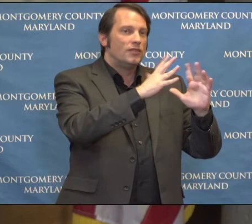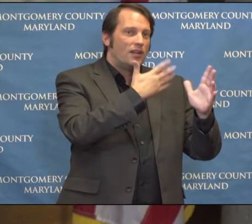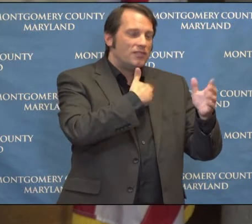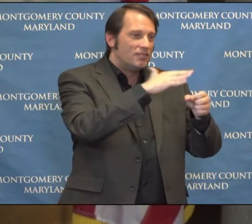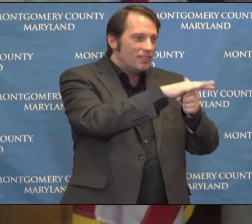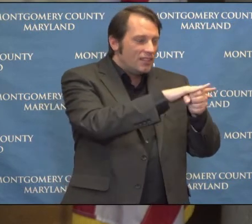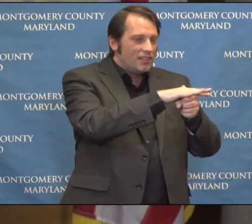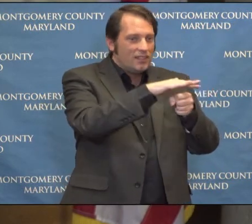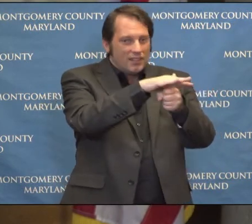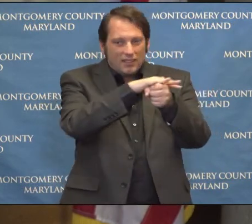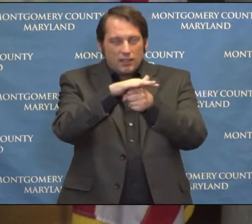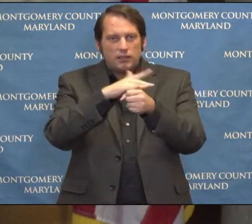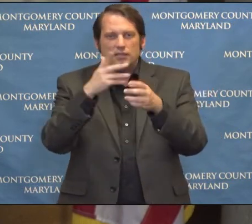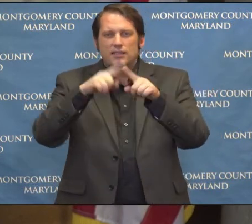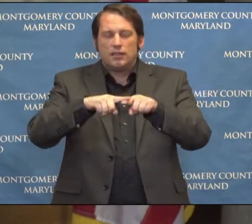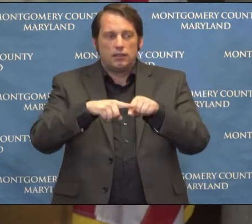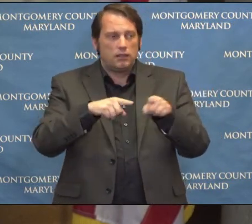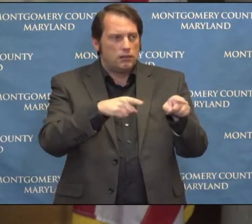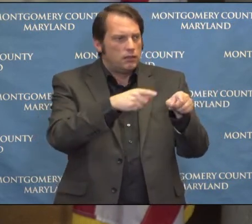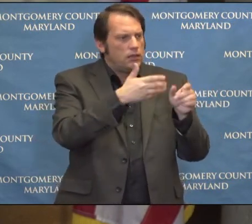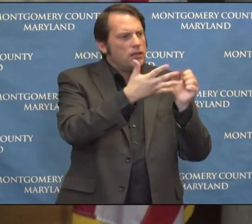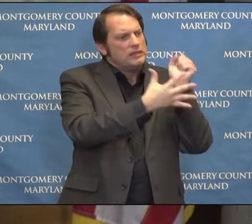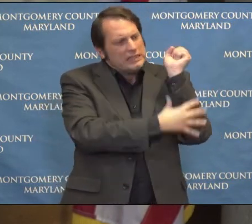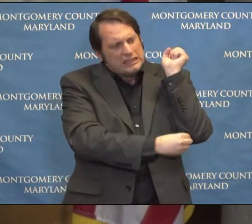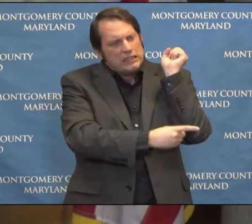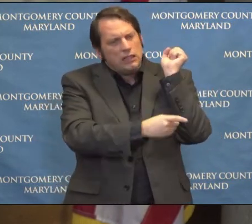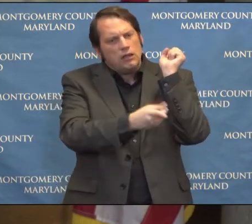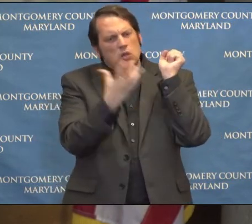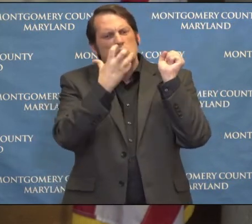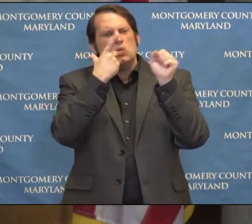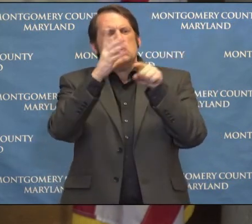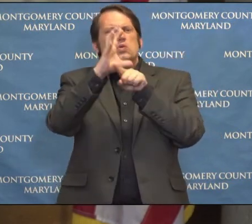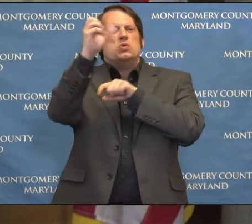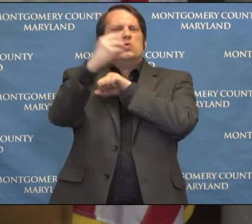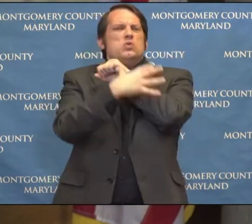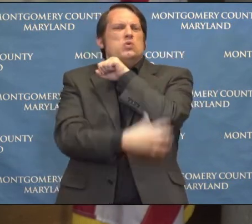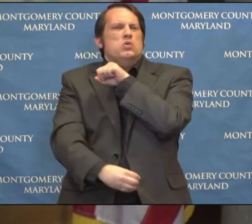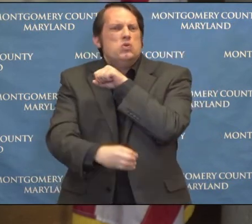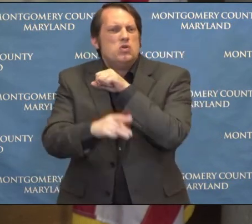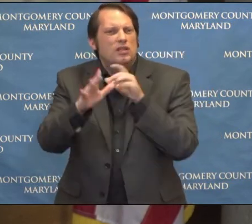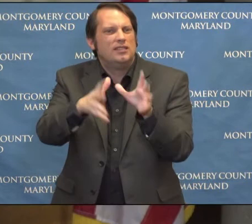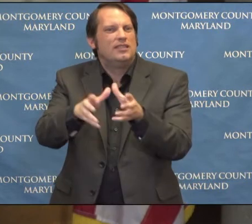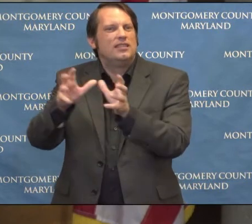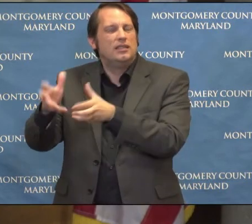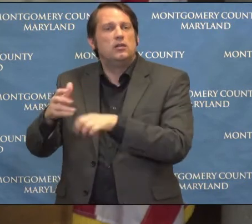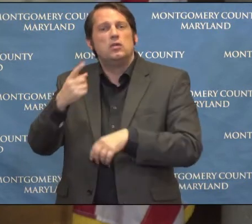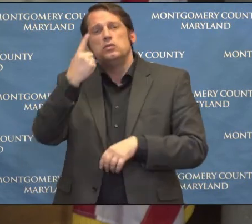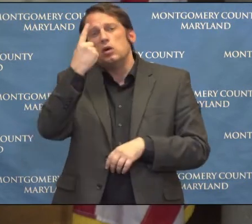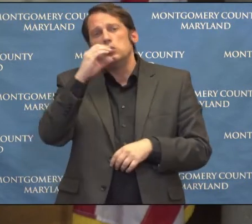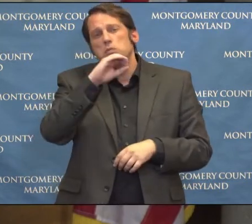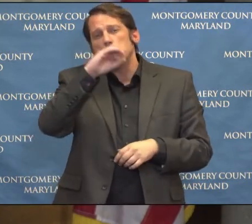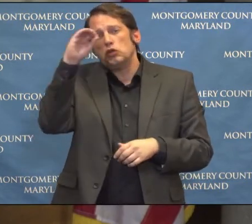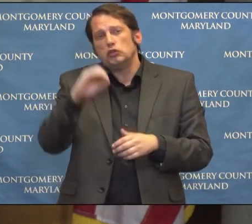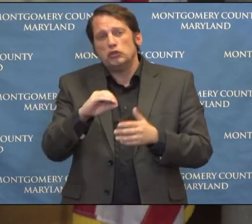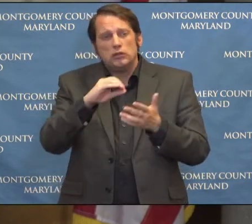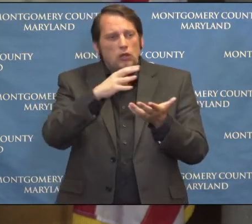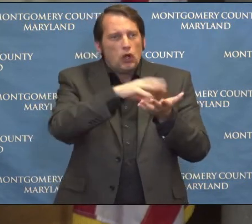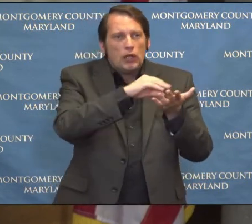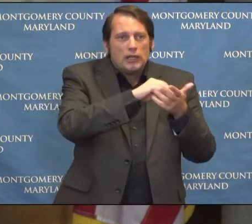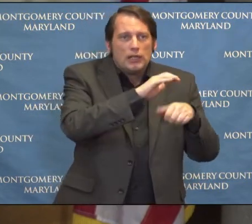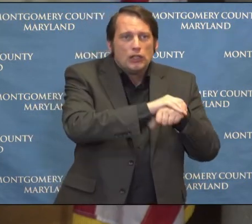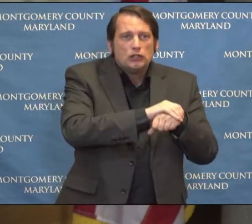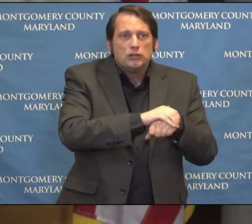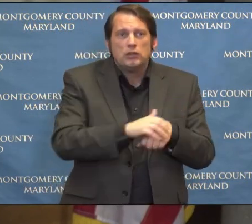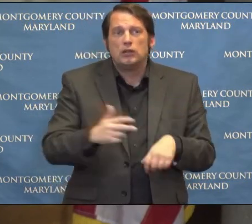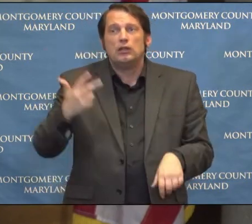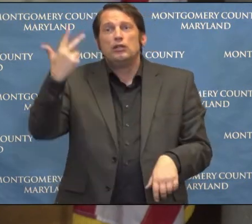students learning English to schools that are three-fourths of the student body are English learners. And so to